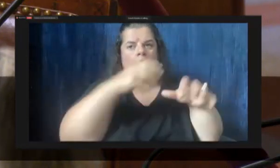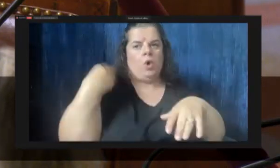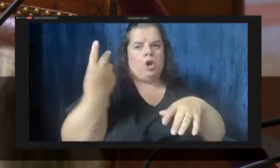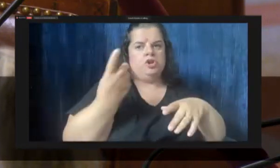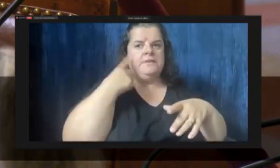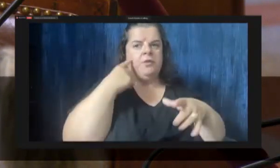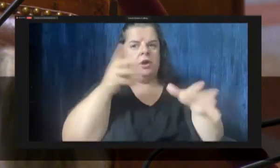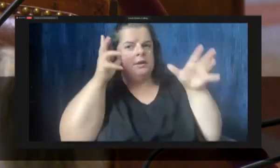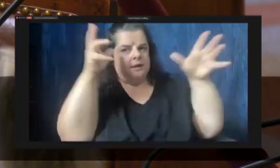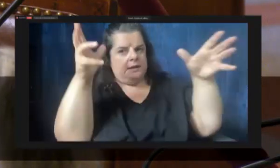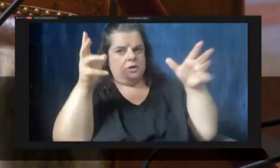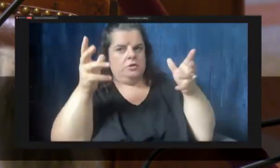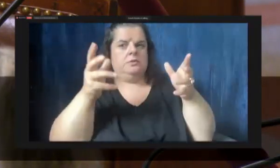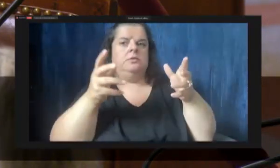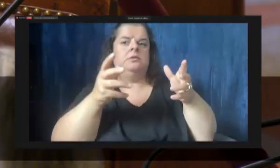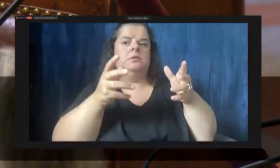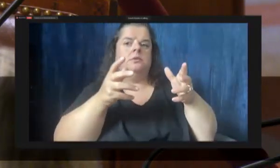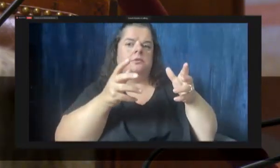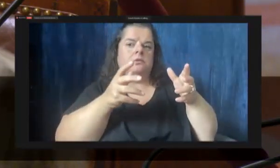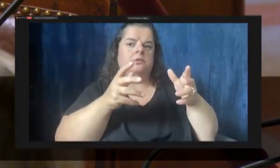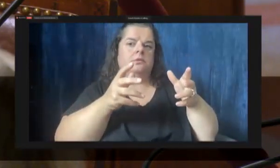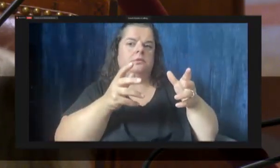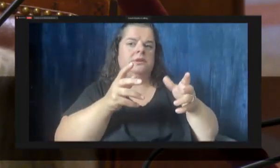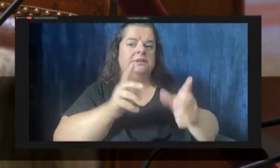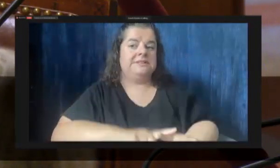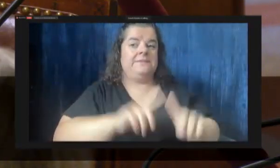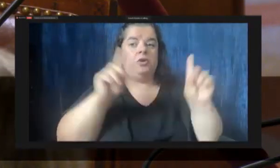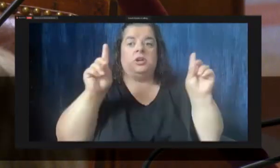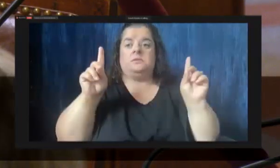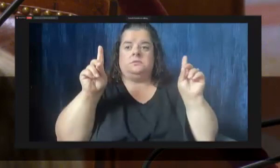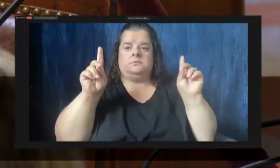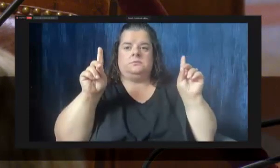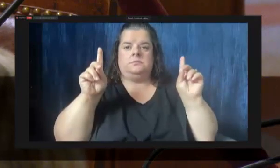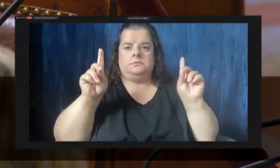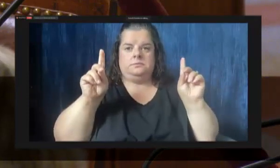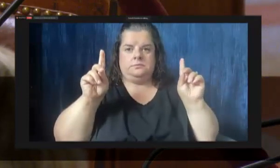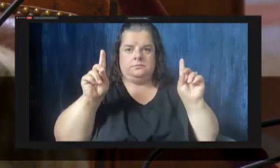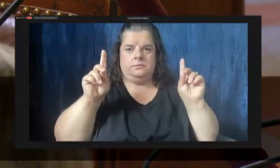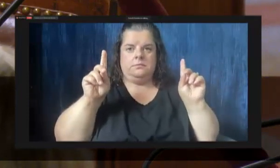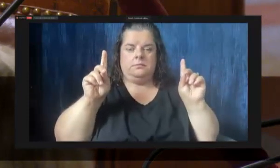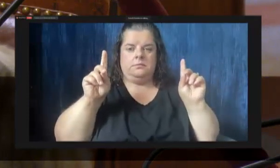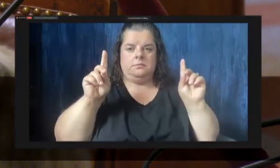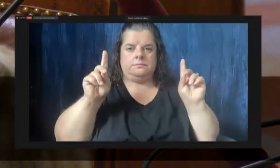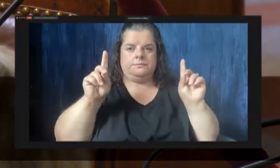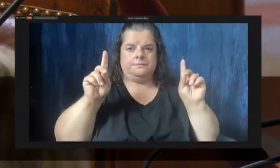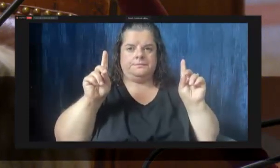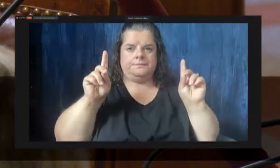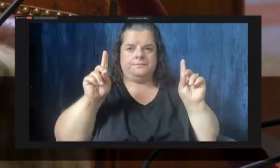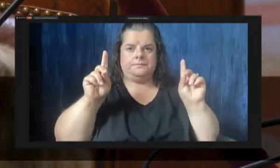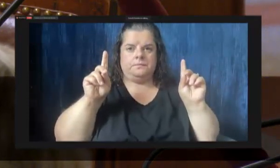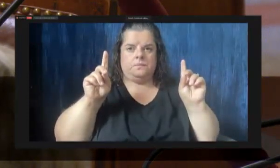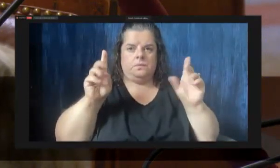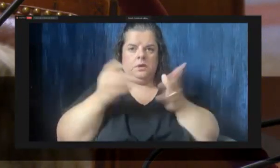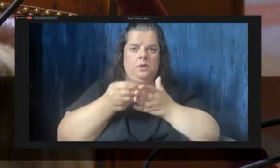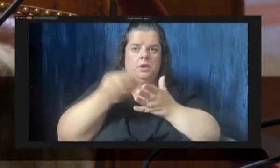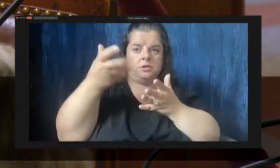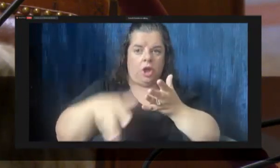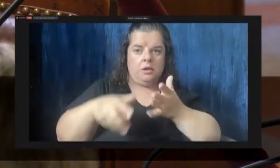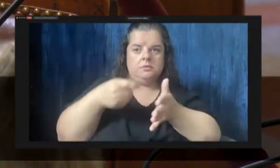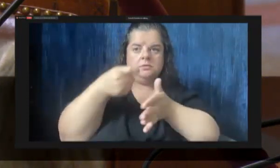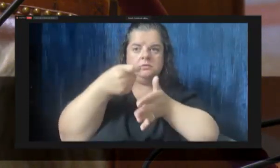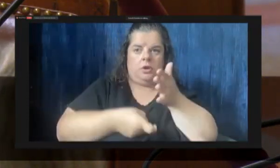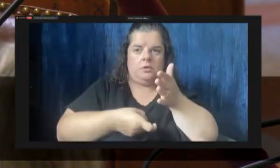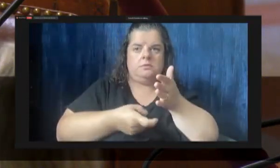just darted. It's a very different kind of, you know, it just expense in all of the